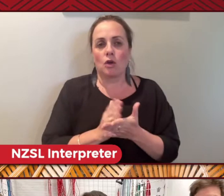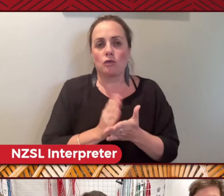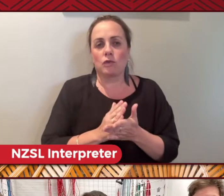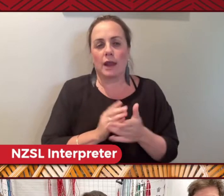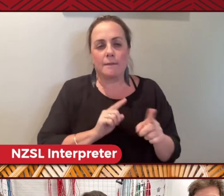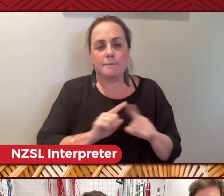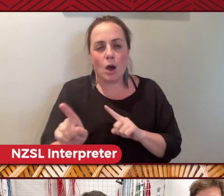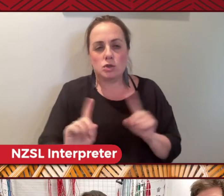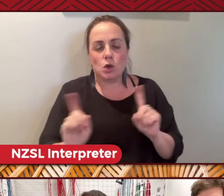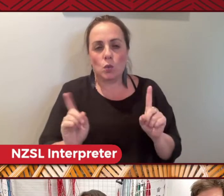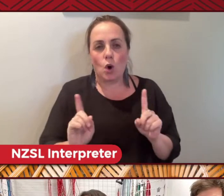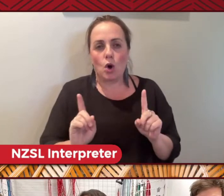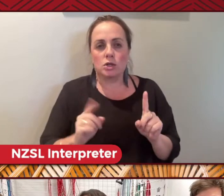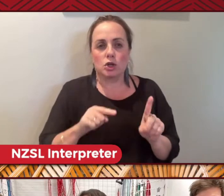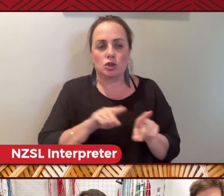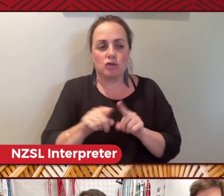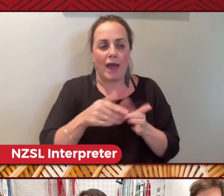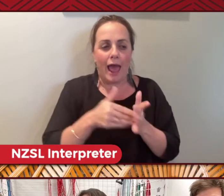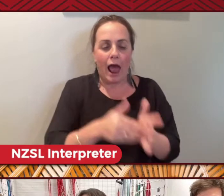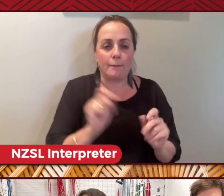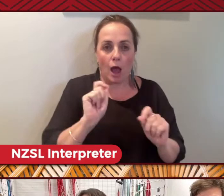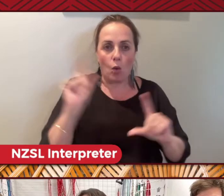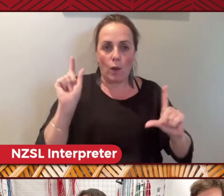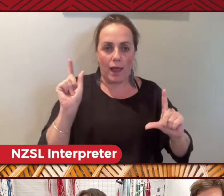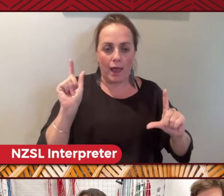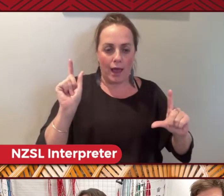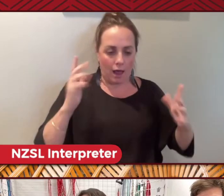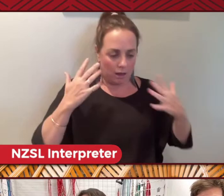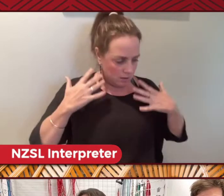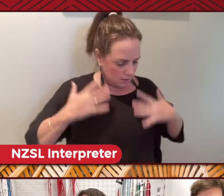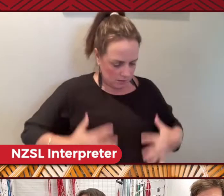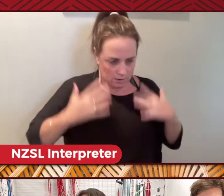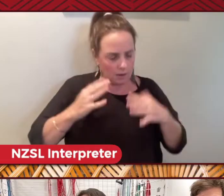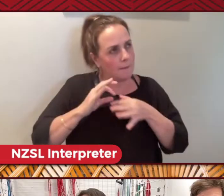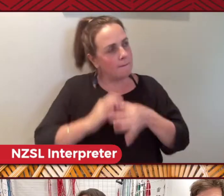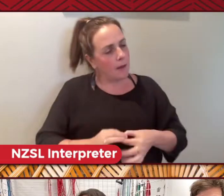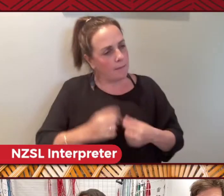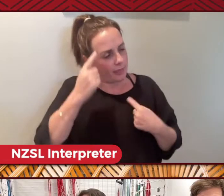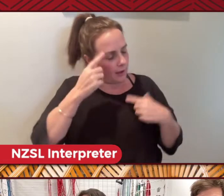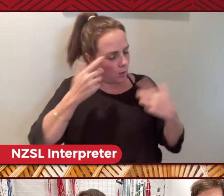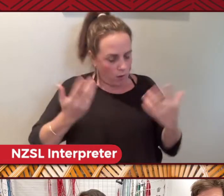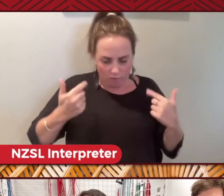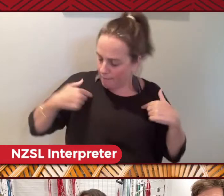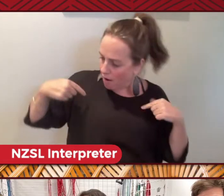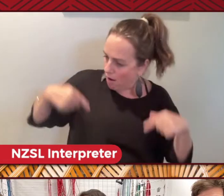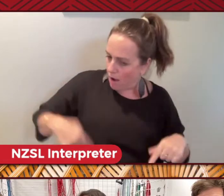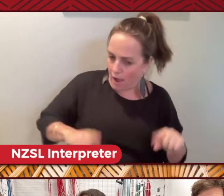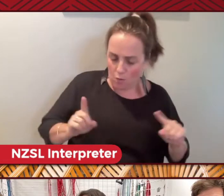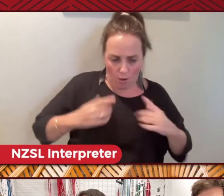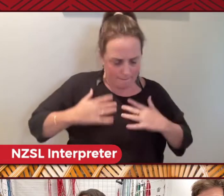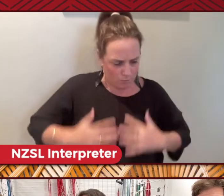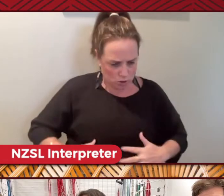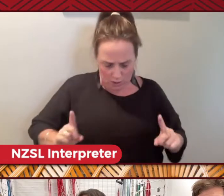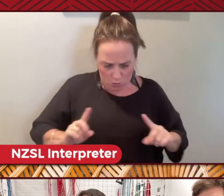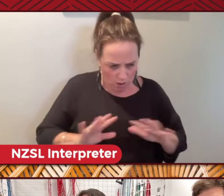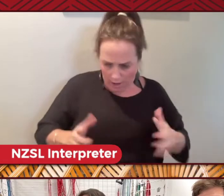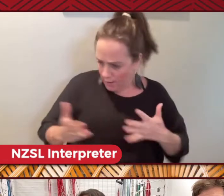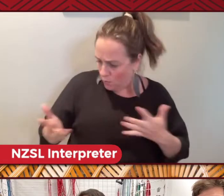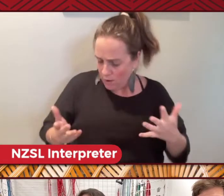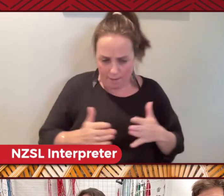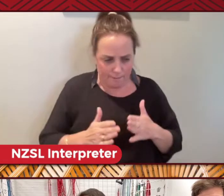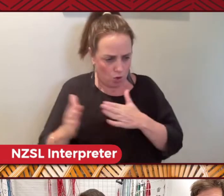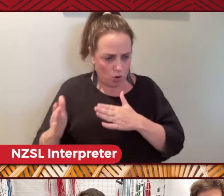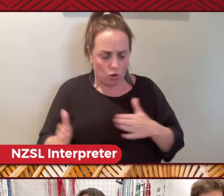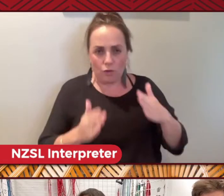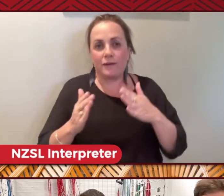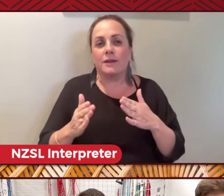like getting them aware of where they are in space and not being fearful for the vestibular system, and that, you know, part of the brain speaks to so many other parts